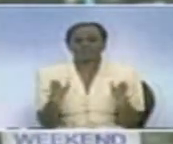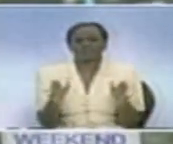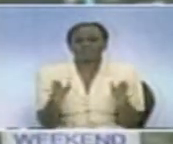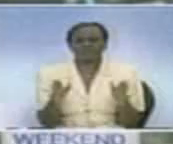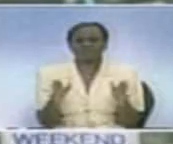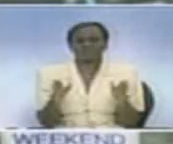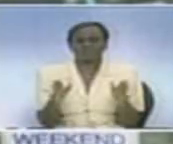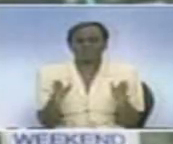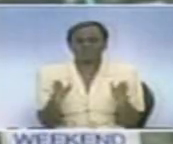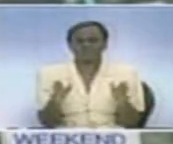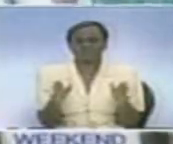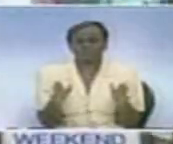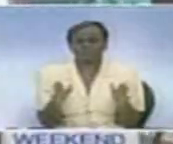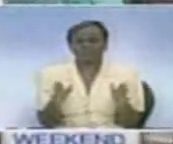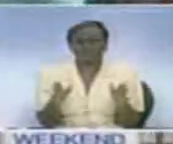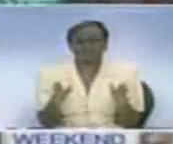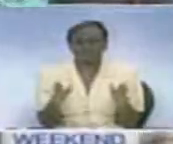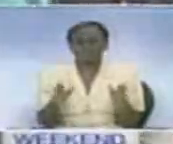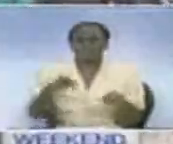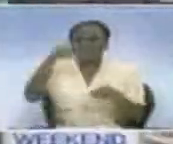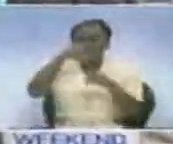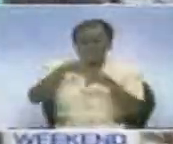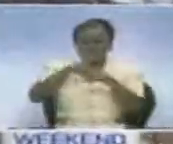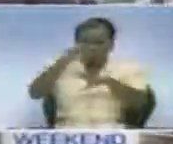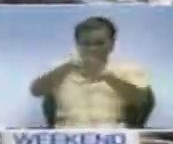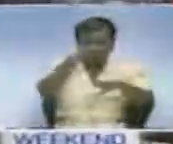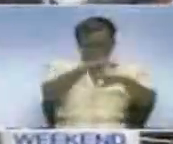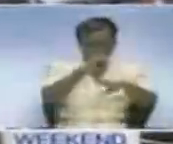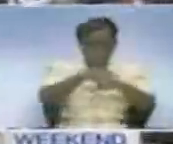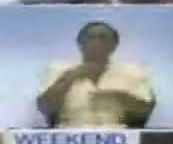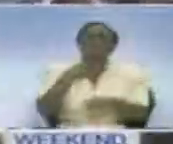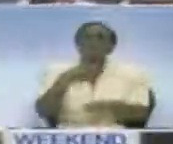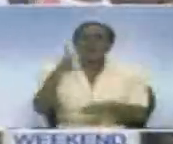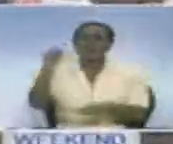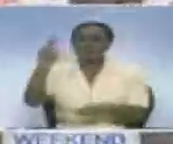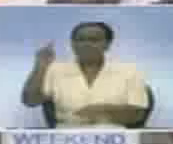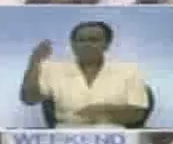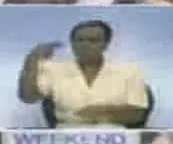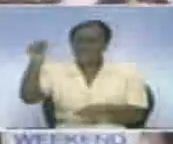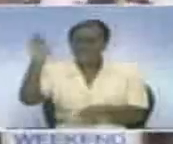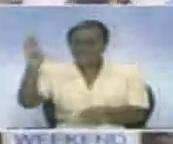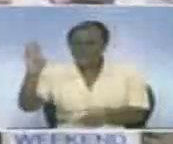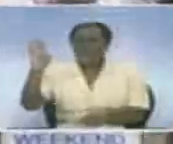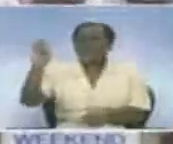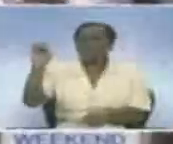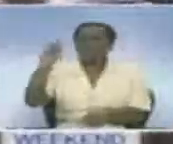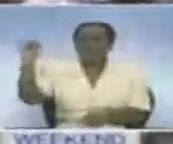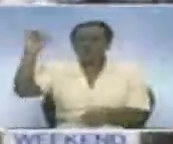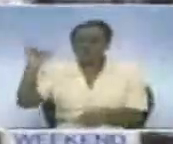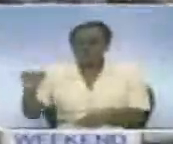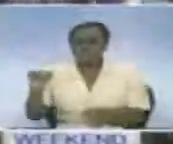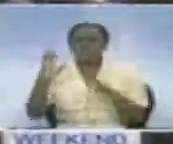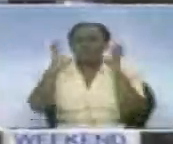Karibu na kuenda. Among the summoned are vocal senators Johnston Muthama, Boni Halwale and James Orengo.